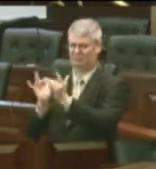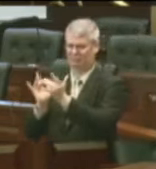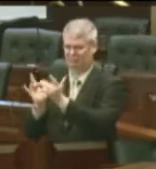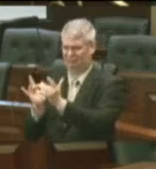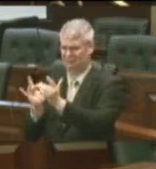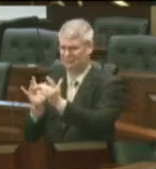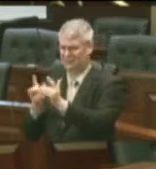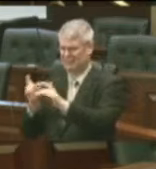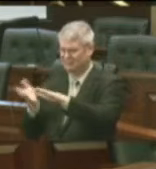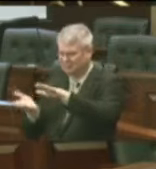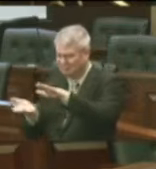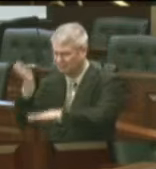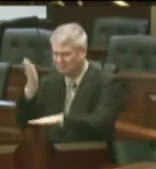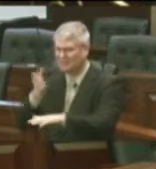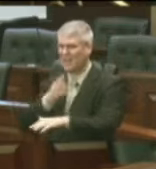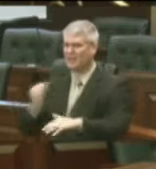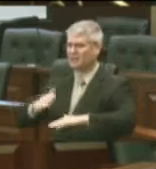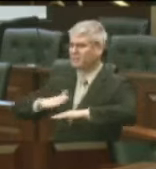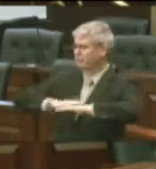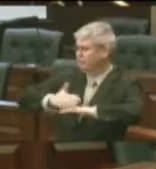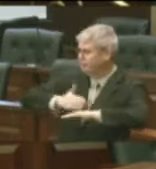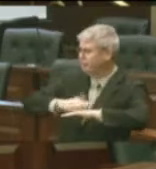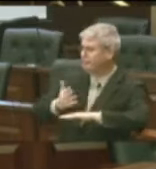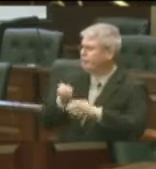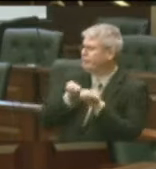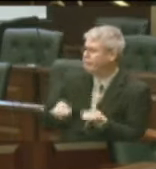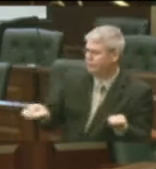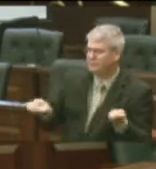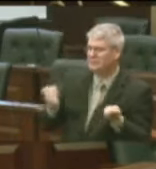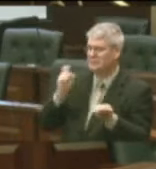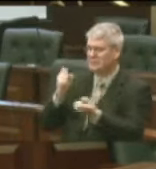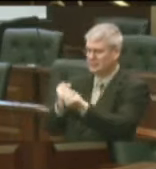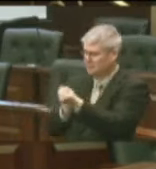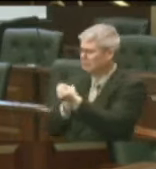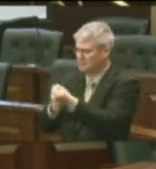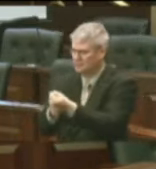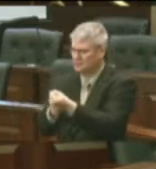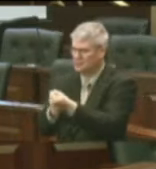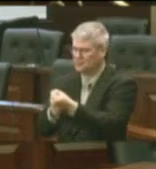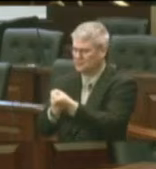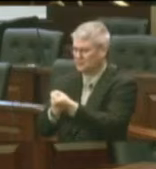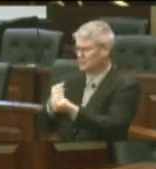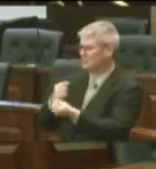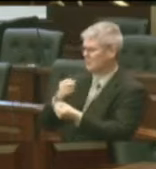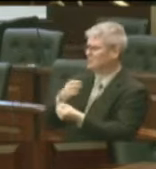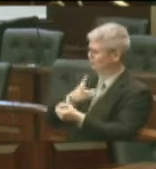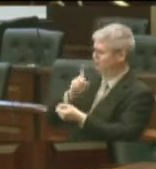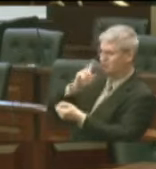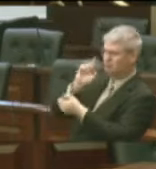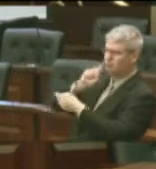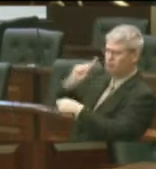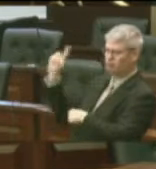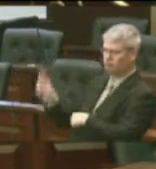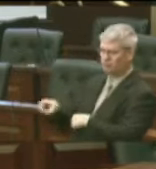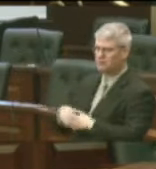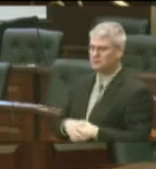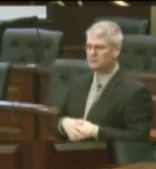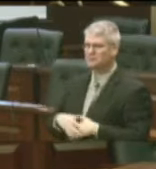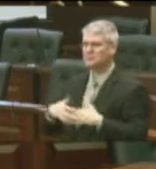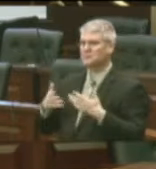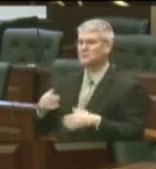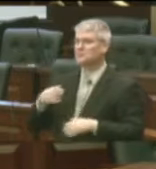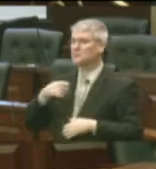initiative will help this important effort. I've asked my Coronavirus Financial Advisory Committee to finalize each